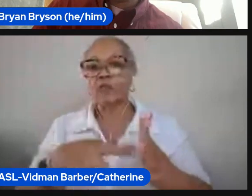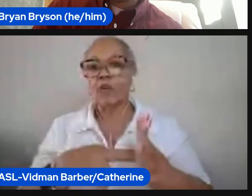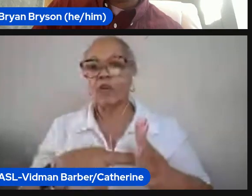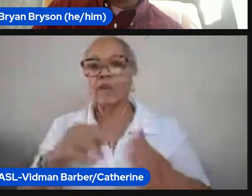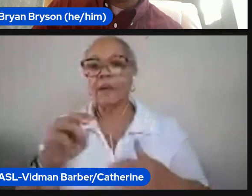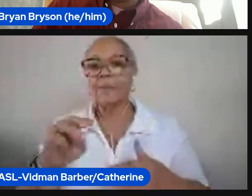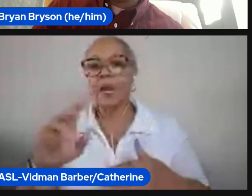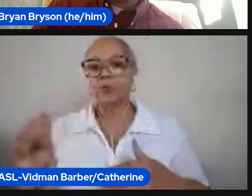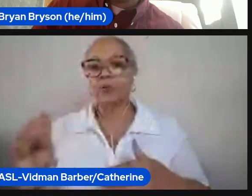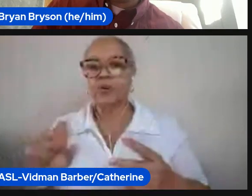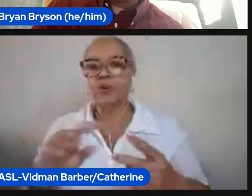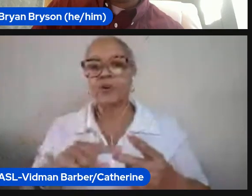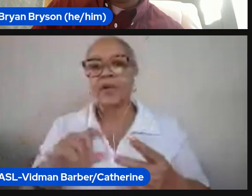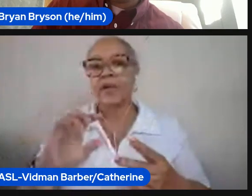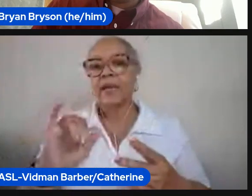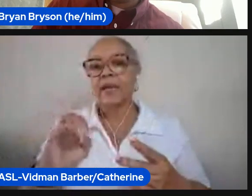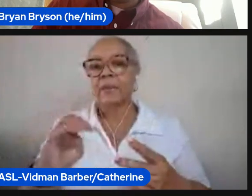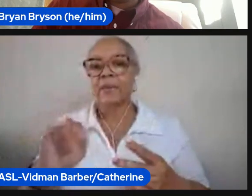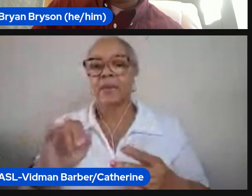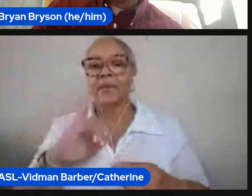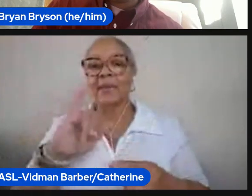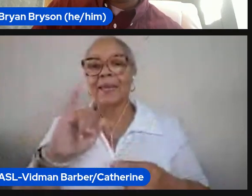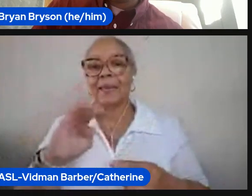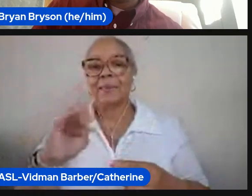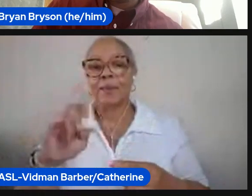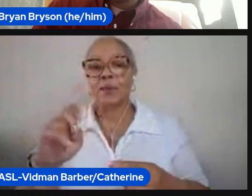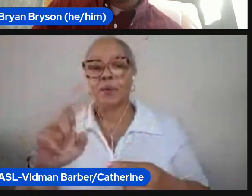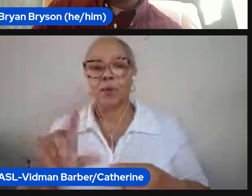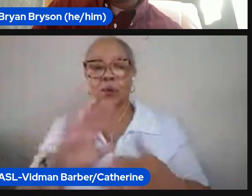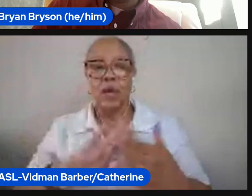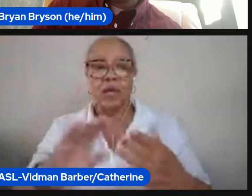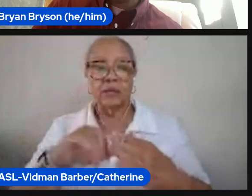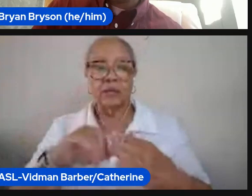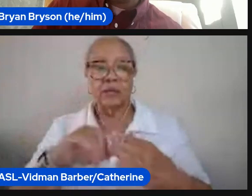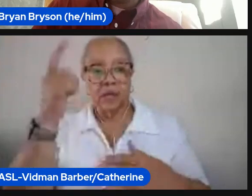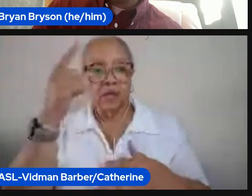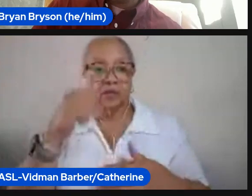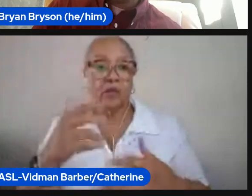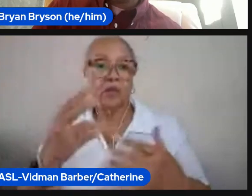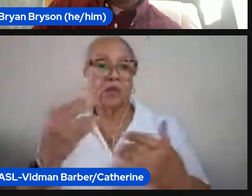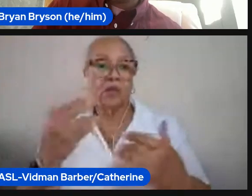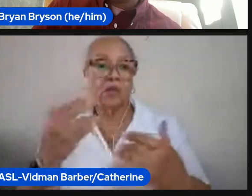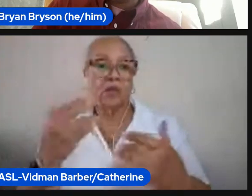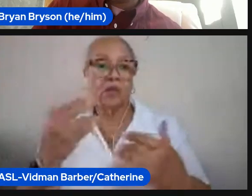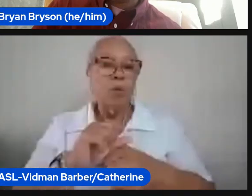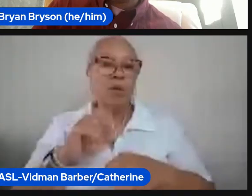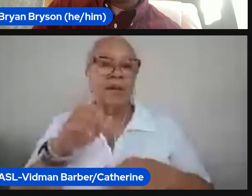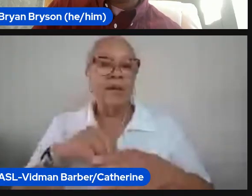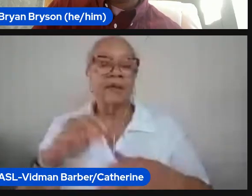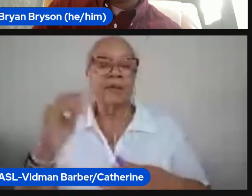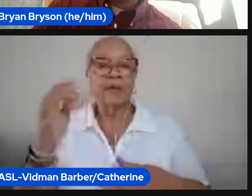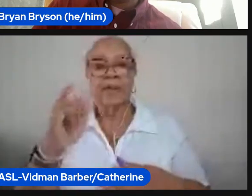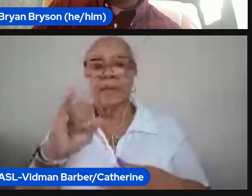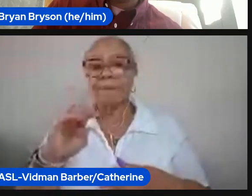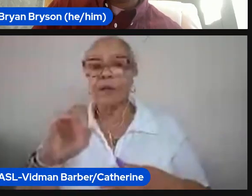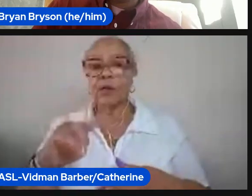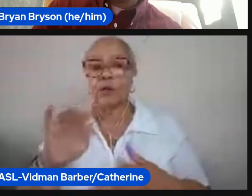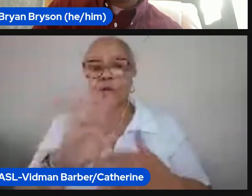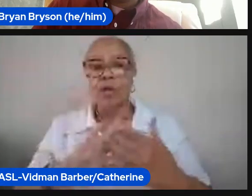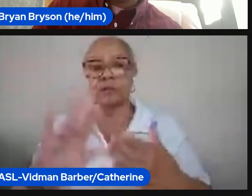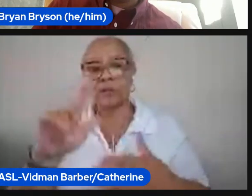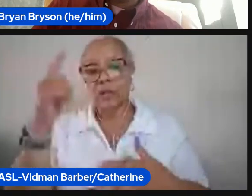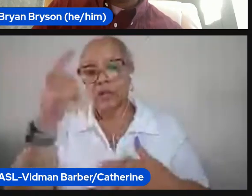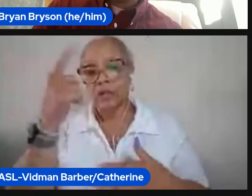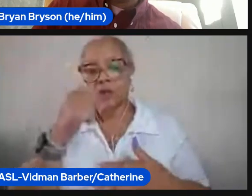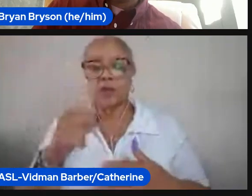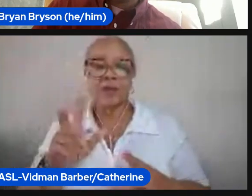Microsoft, and Imperial College London. Notably, her work at Imperial College London focused on applying